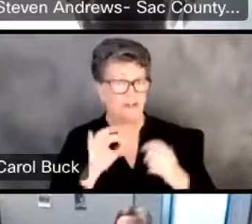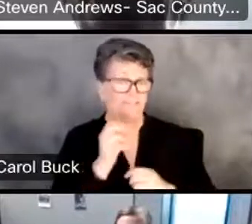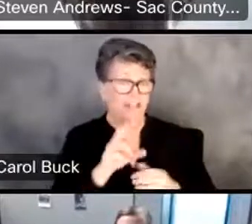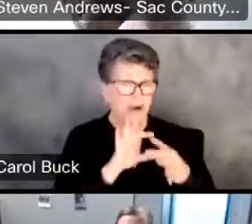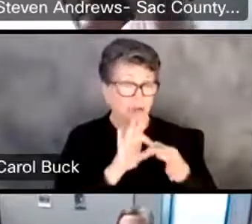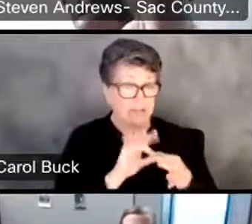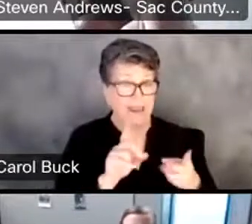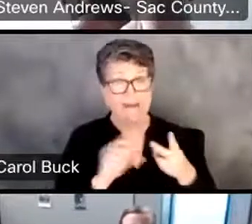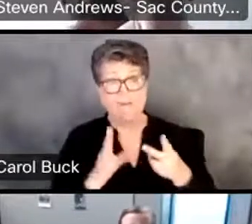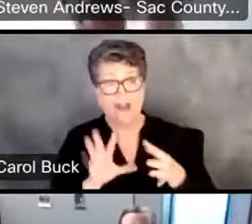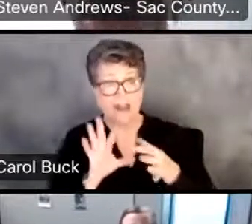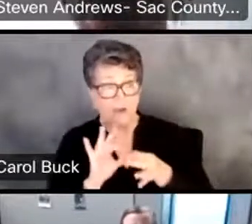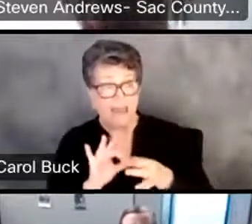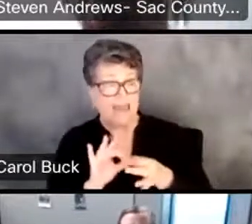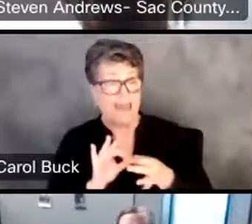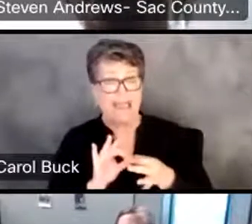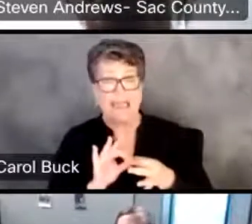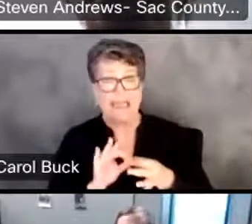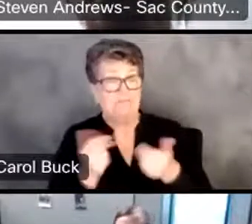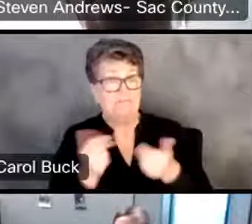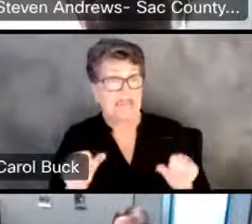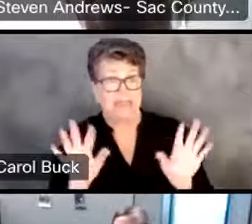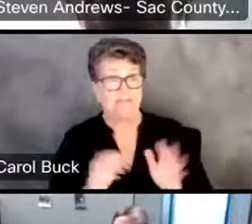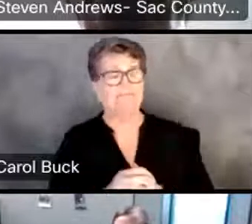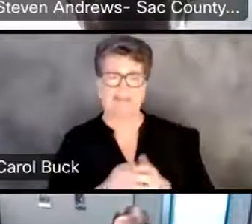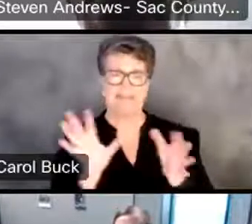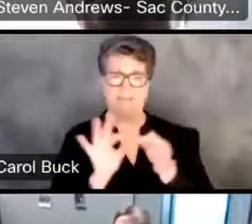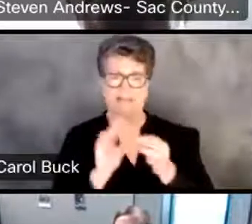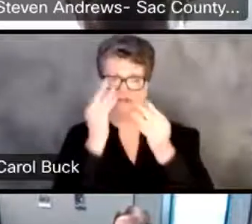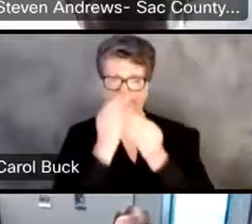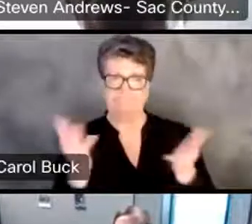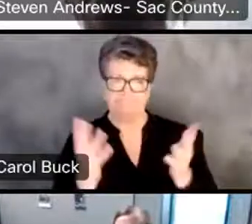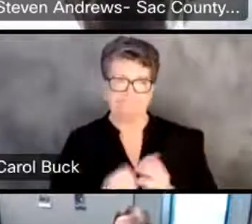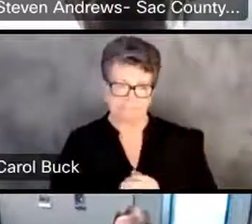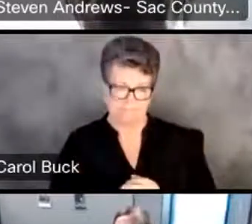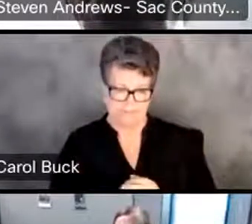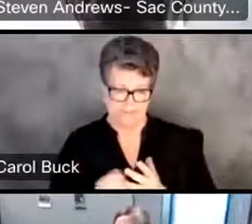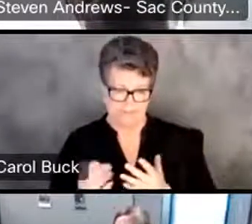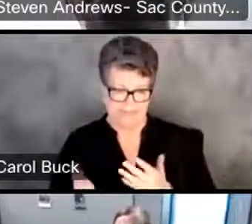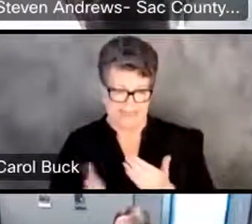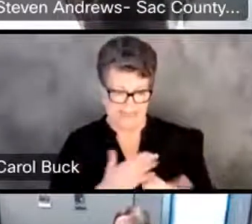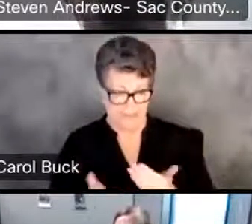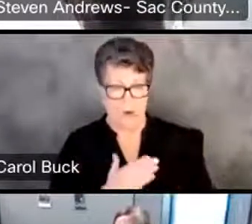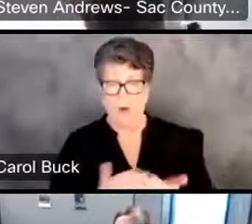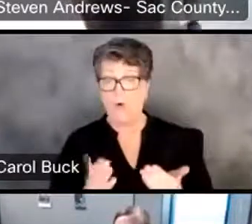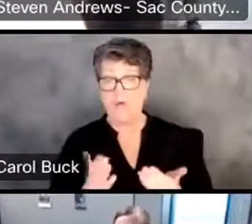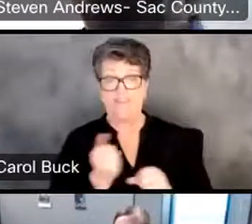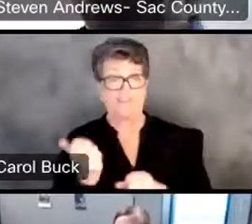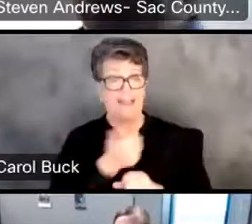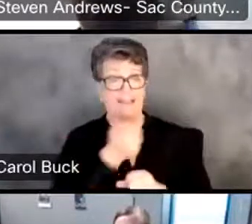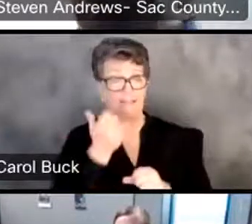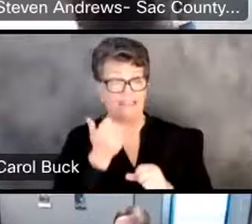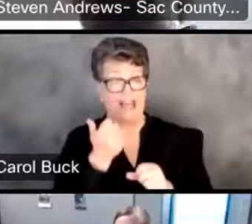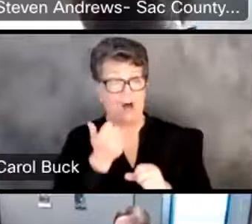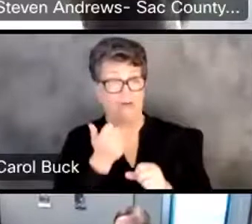related or provider related directly. And that's kind of the message I wanted to get out to you, that even though they haven't maybe made themselves as known in